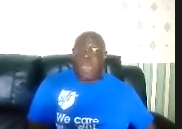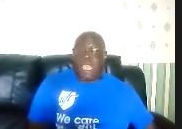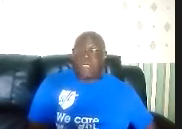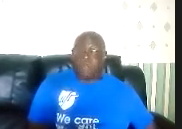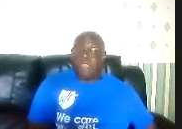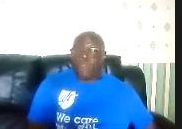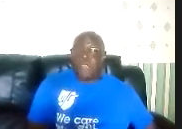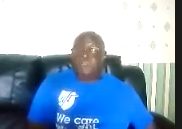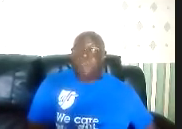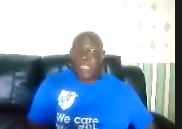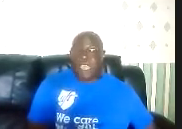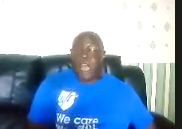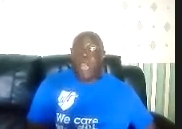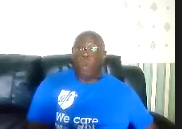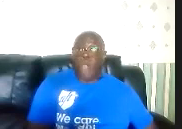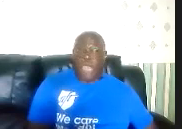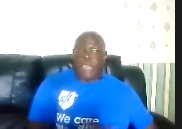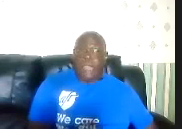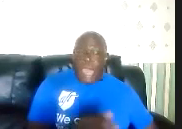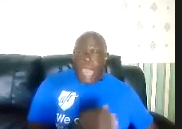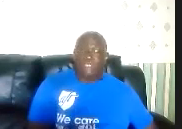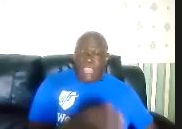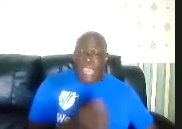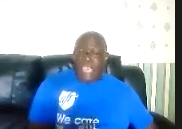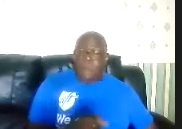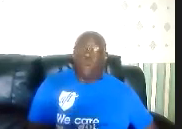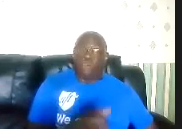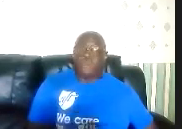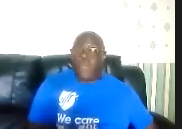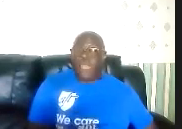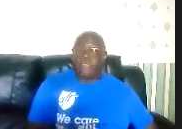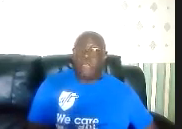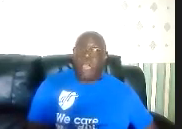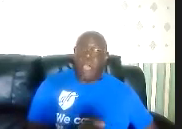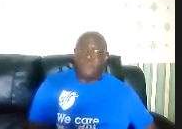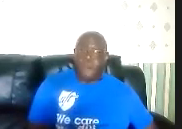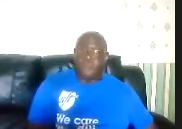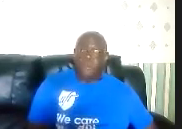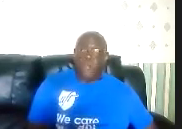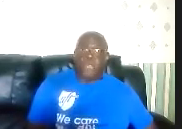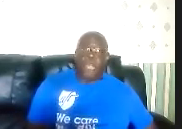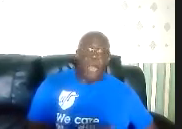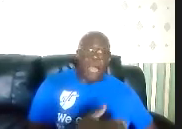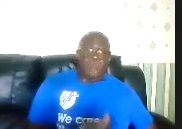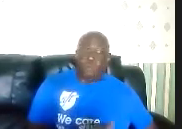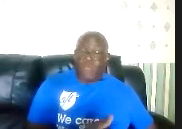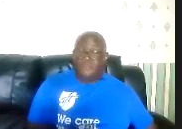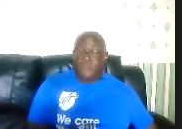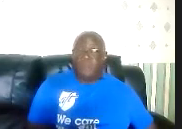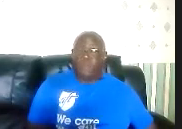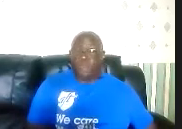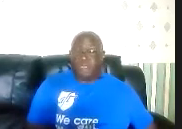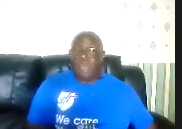should be doing that particular work and actually taking on board the findings from that work. We